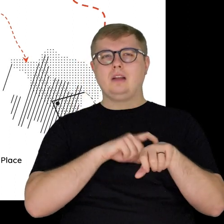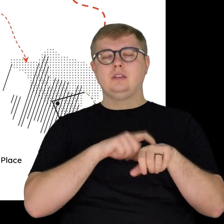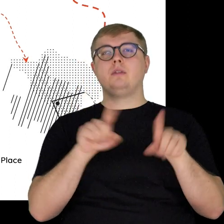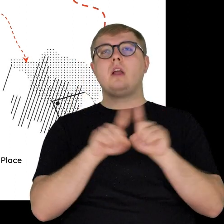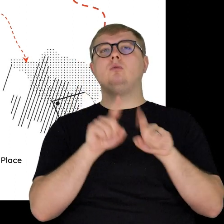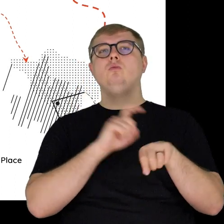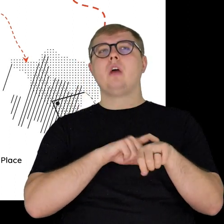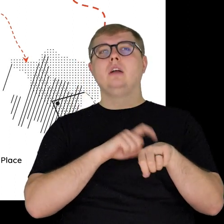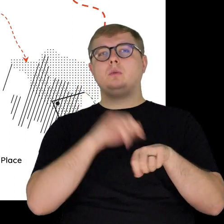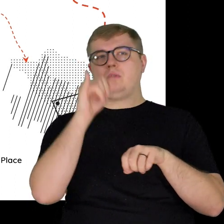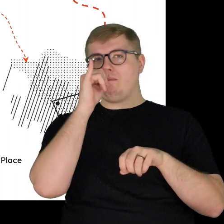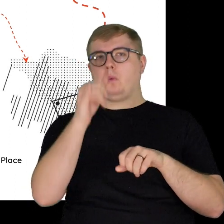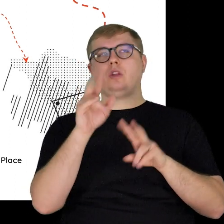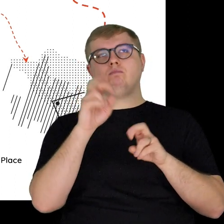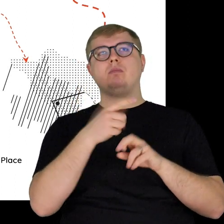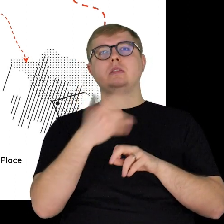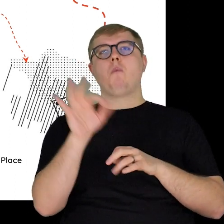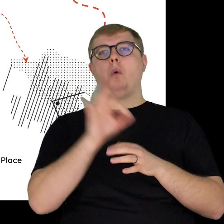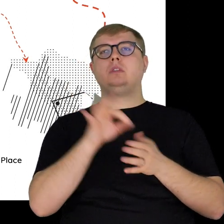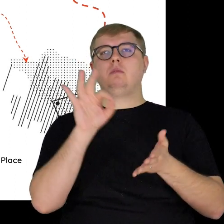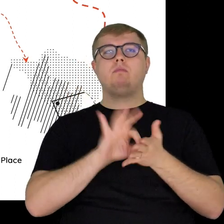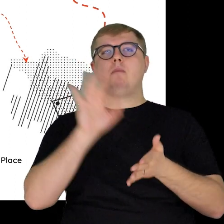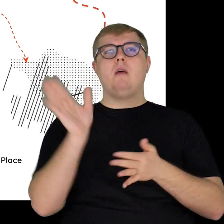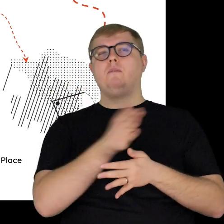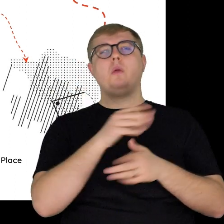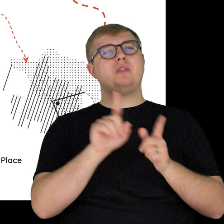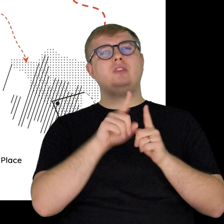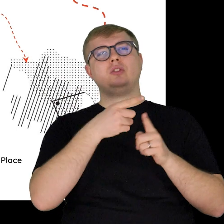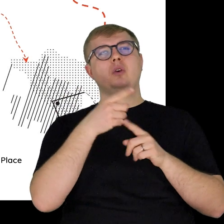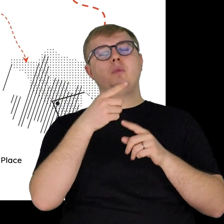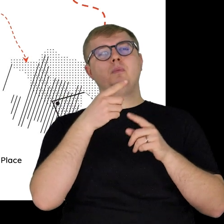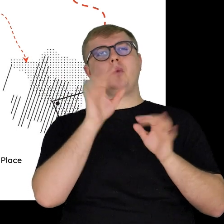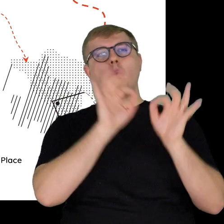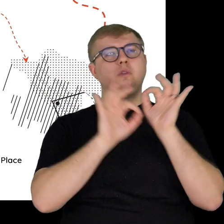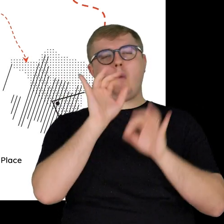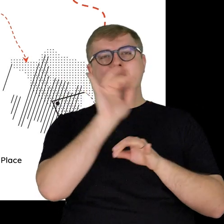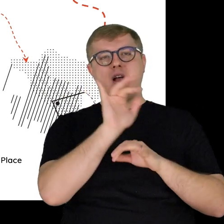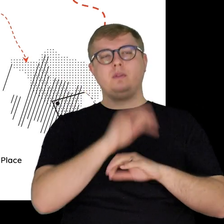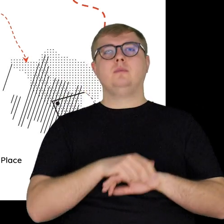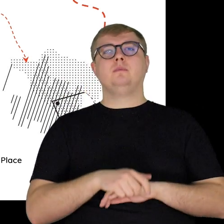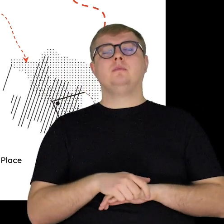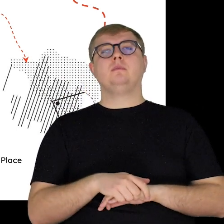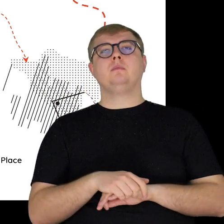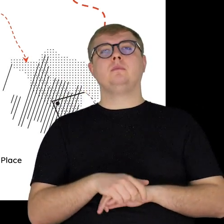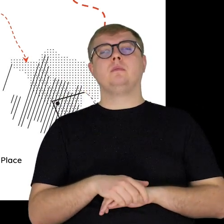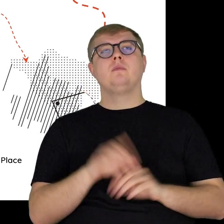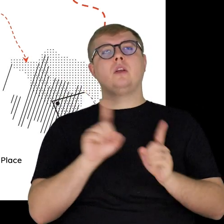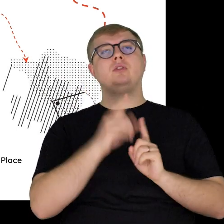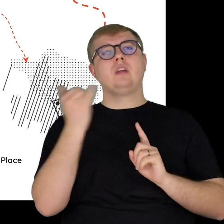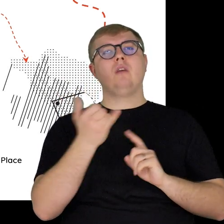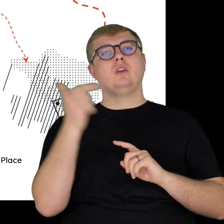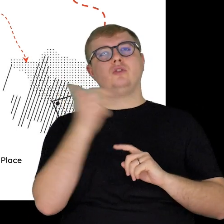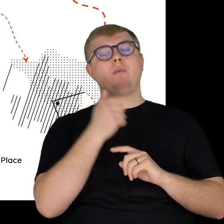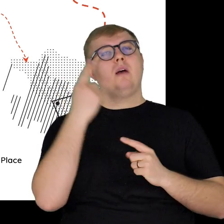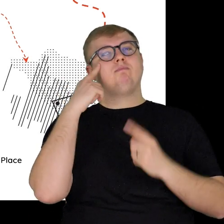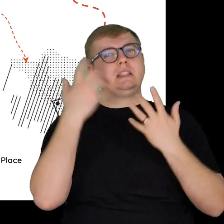for granted. Time is also constructed, and there is always like, you have to really reflect, okay, why